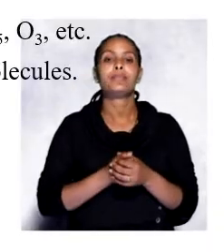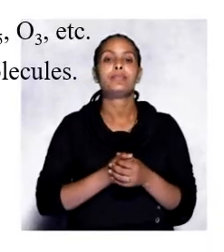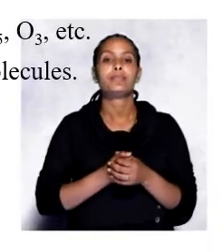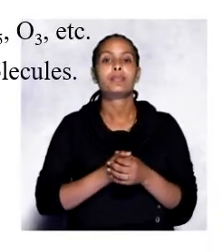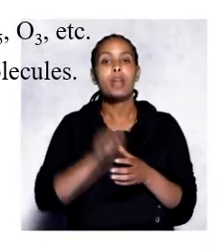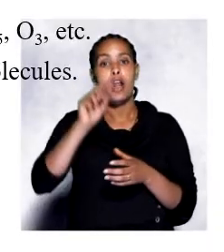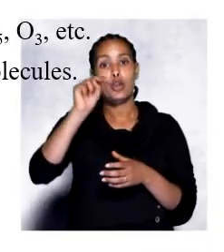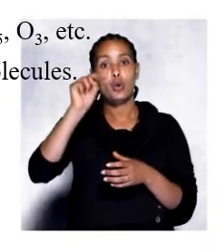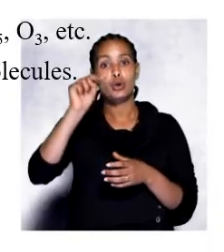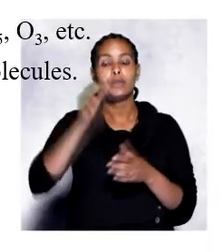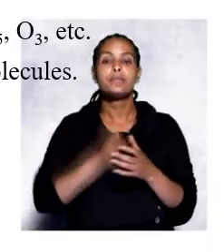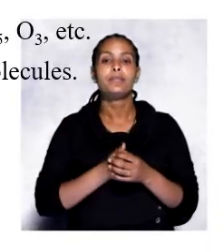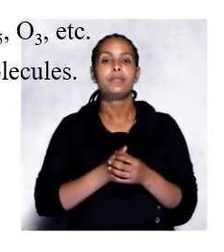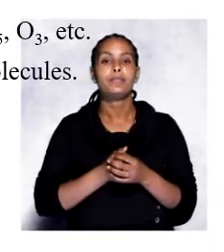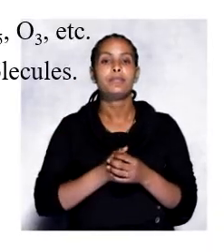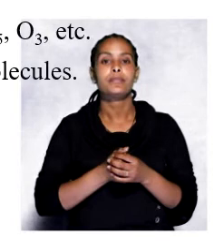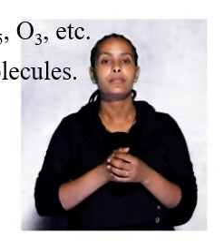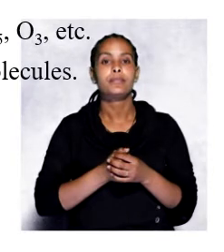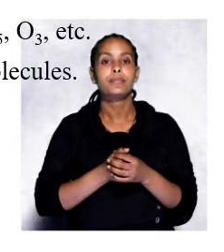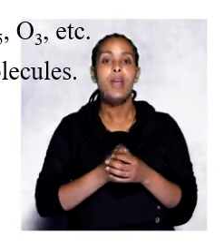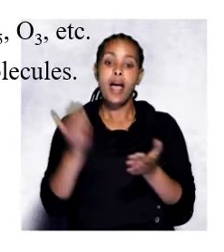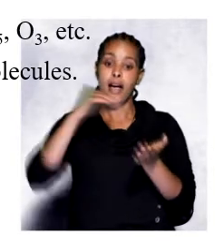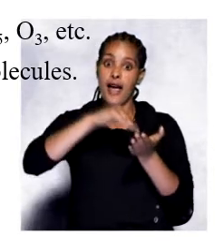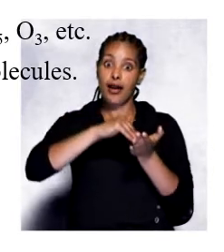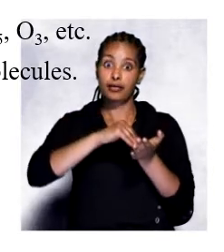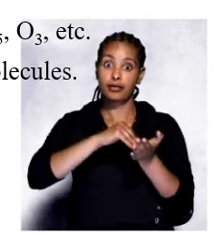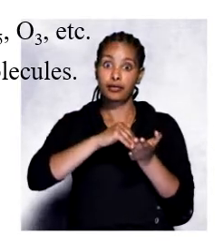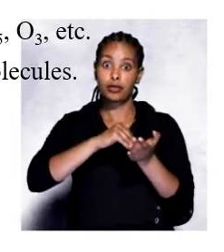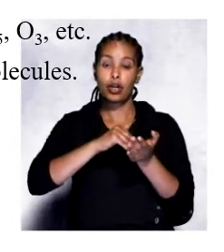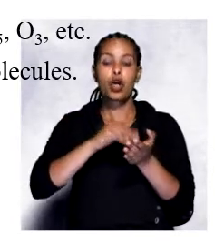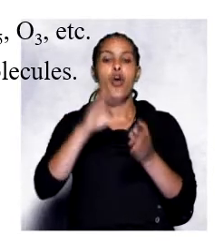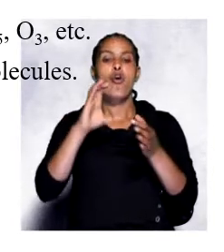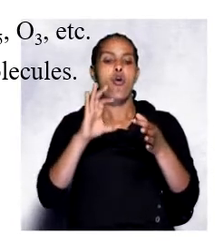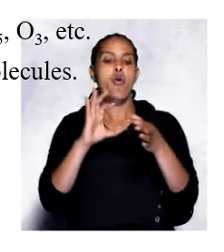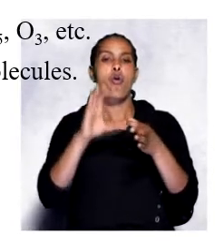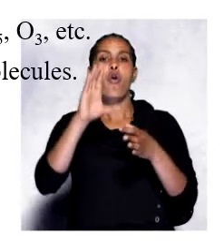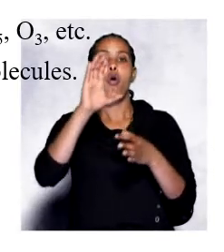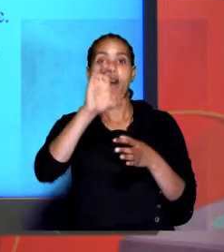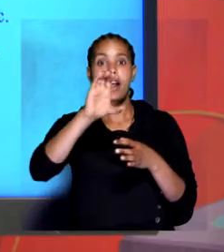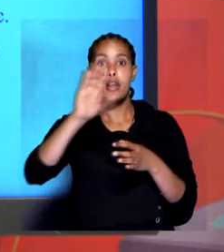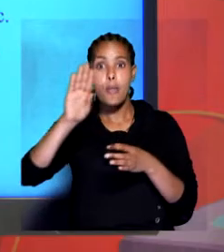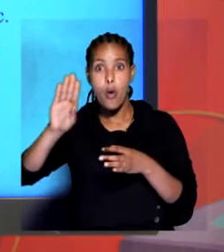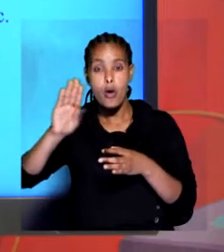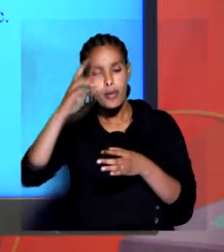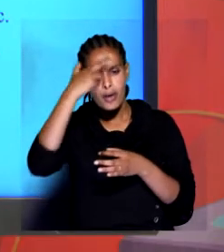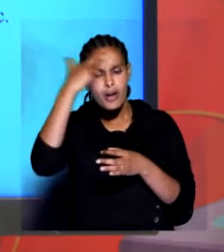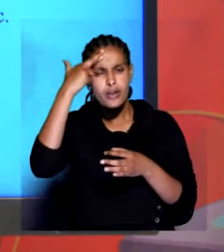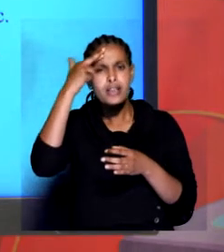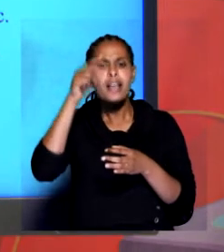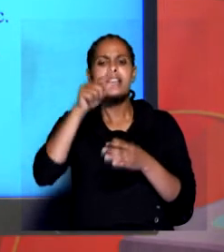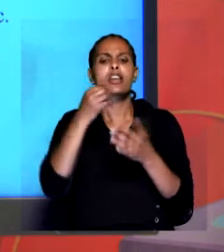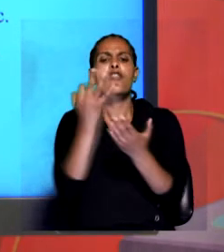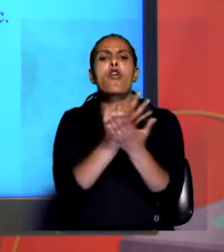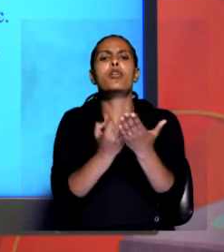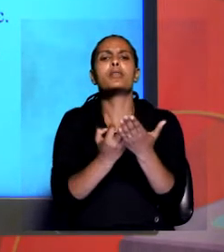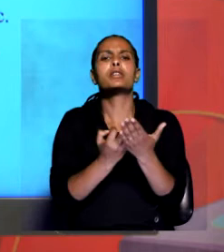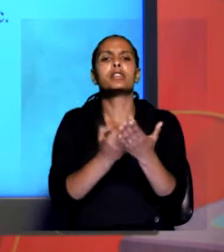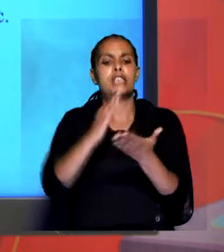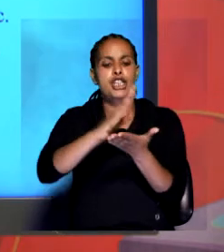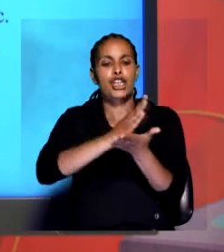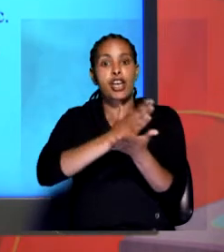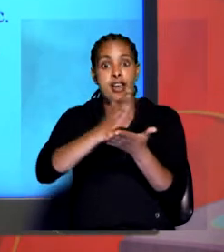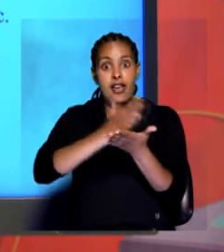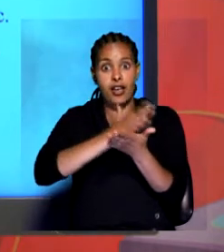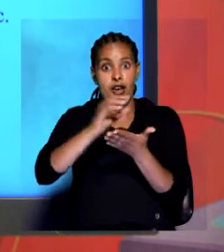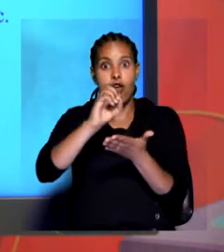nitrogen. Nitrogen. Again, this is covalent bond because it is formed by sharing